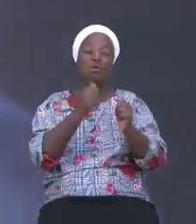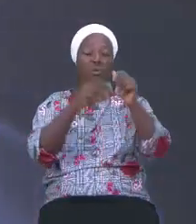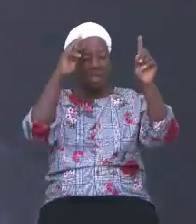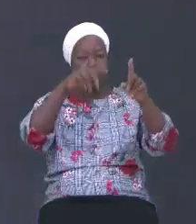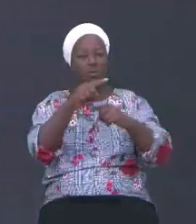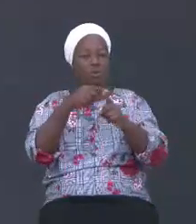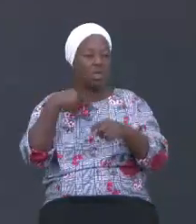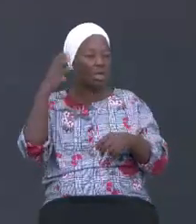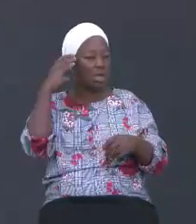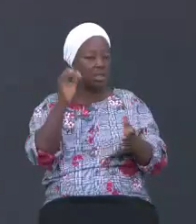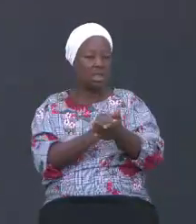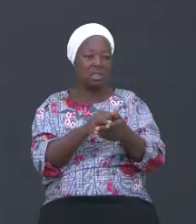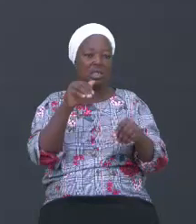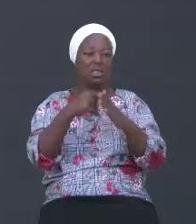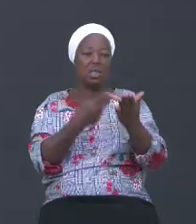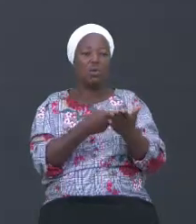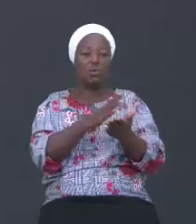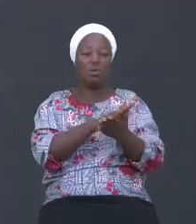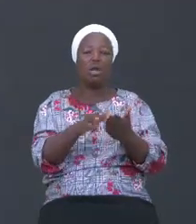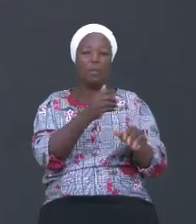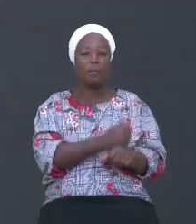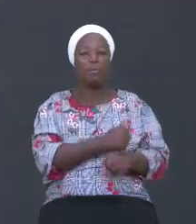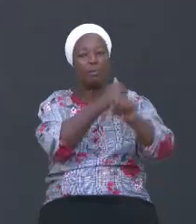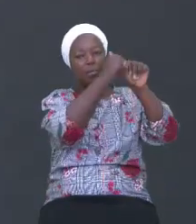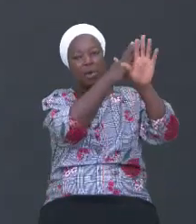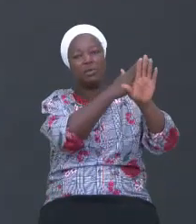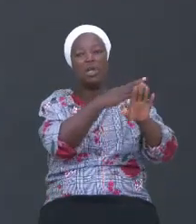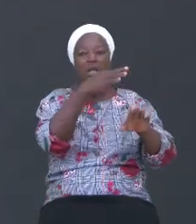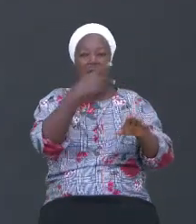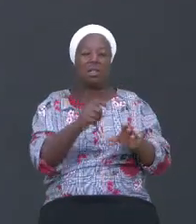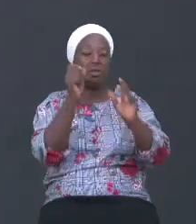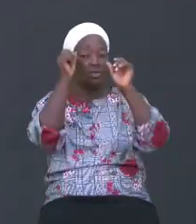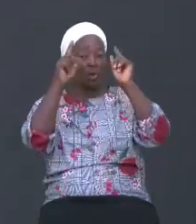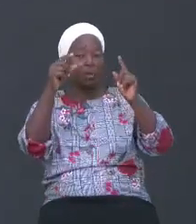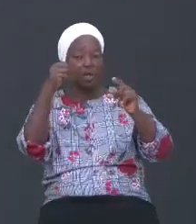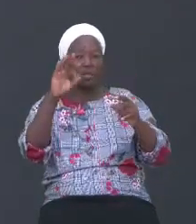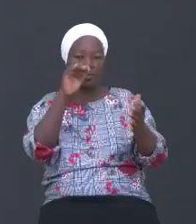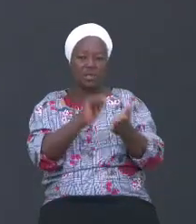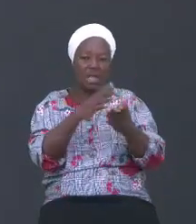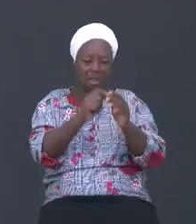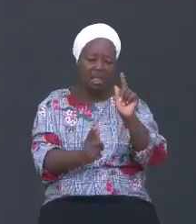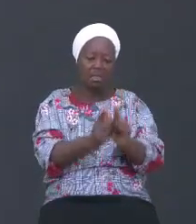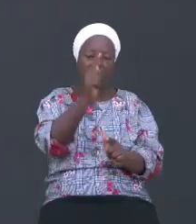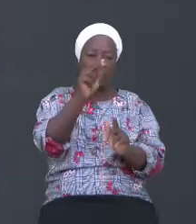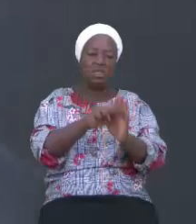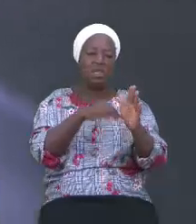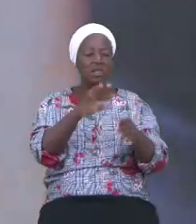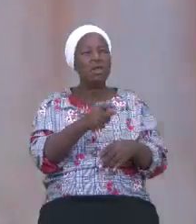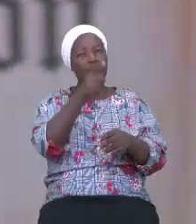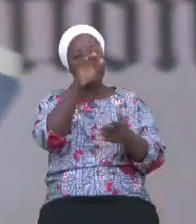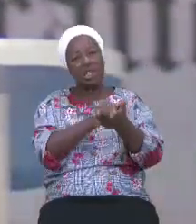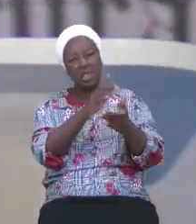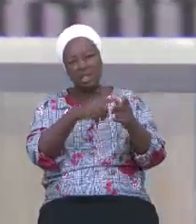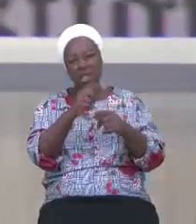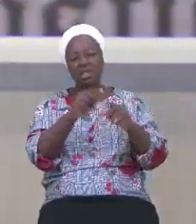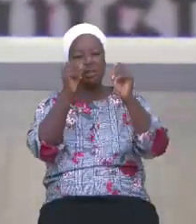that in the Holy Mount. The marvel of that, the greatness of that, and the marvelous thing